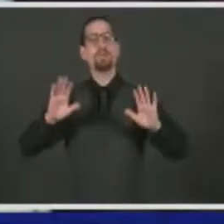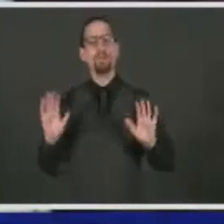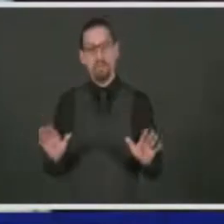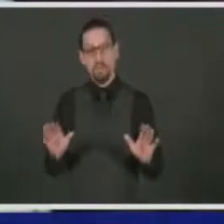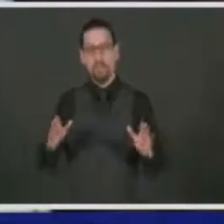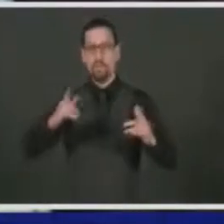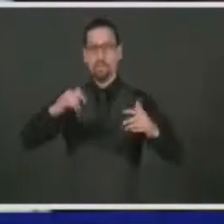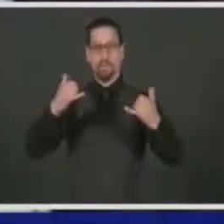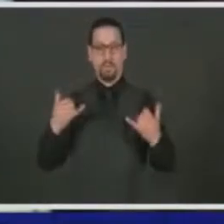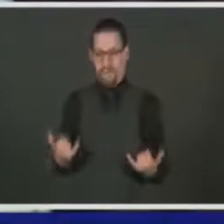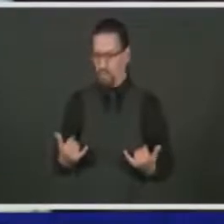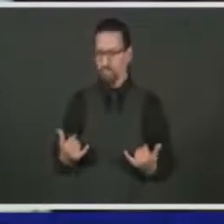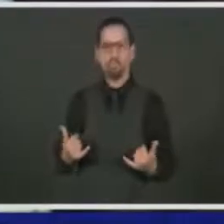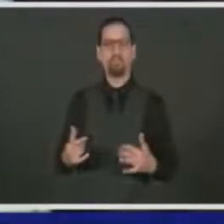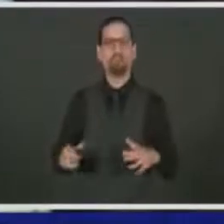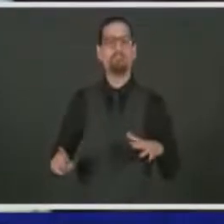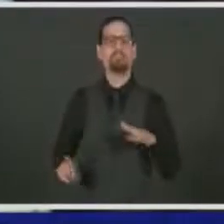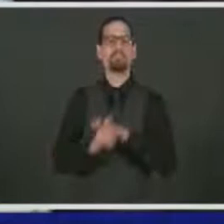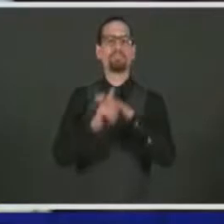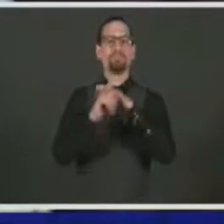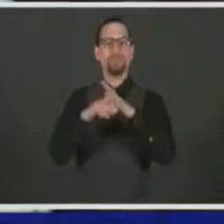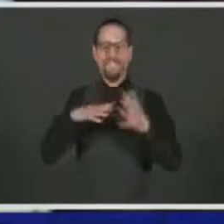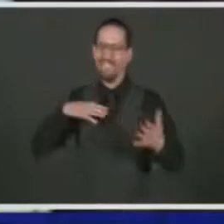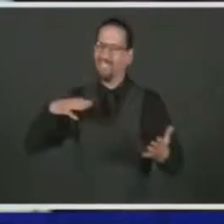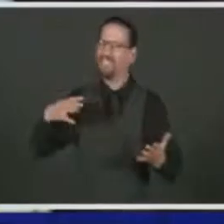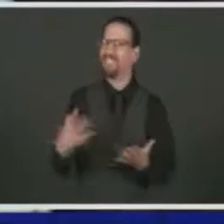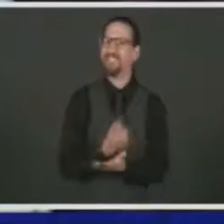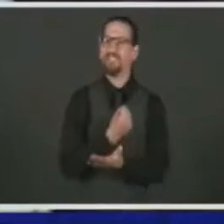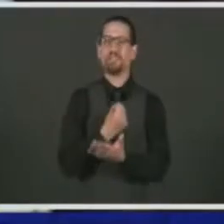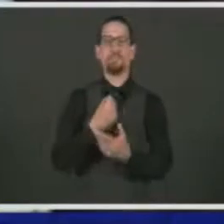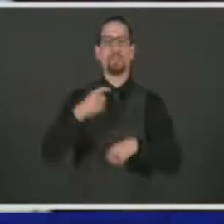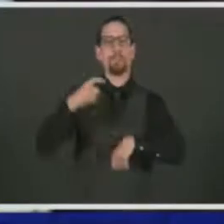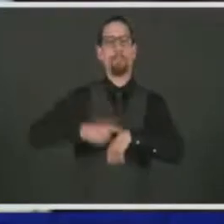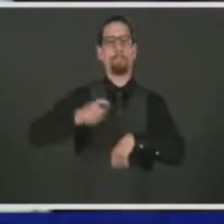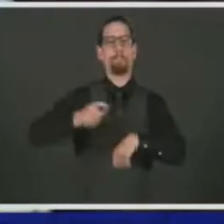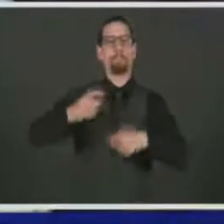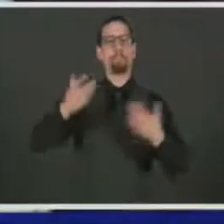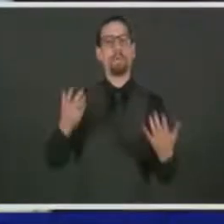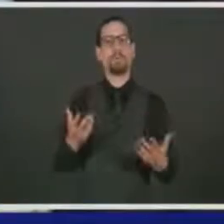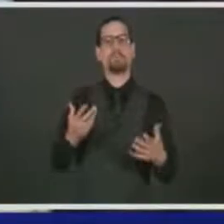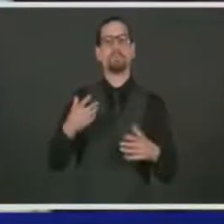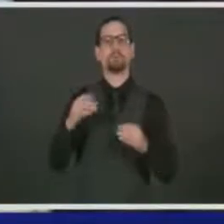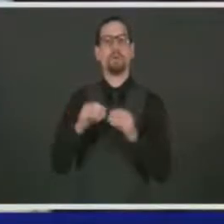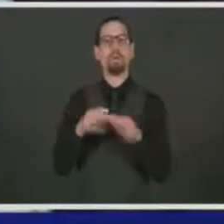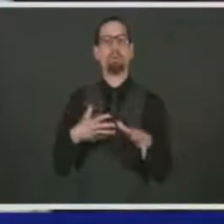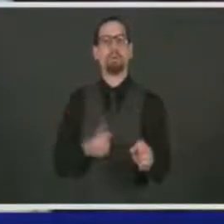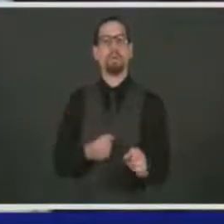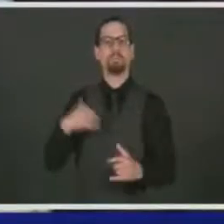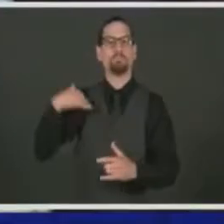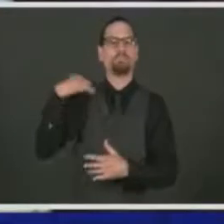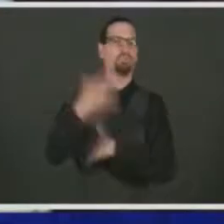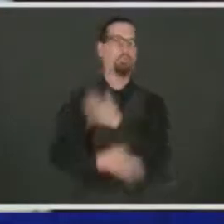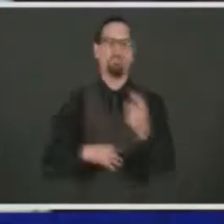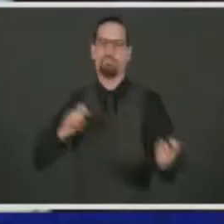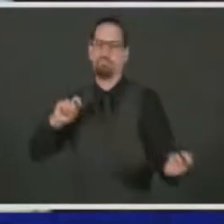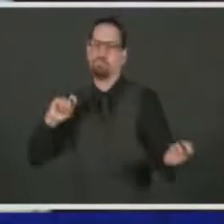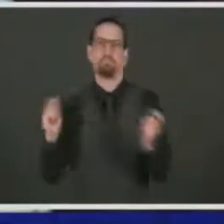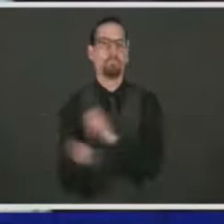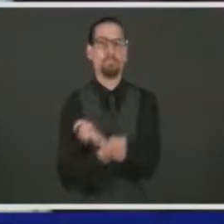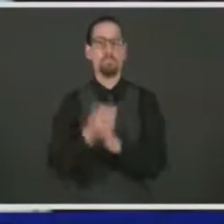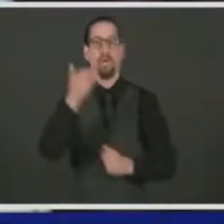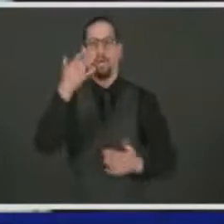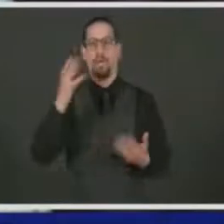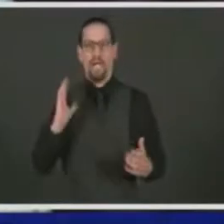help take steps forward quicker as a state because of our existing health